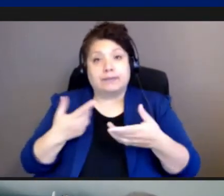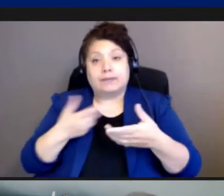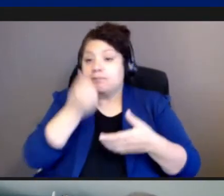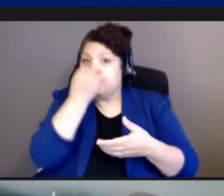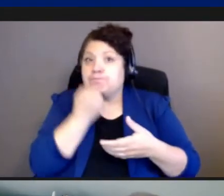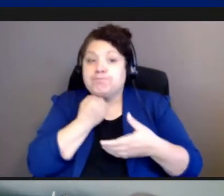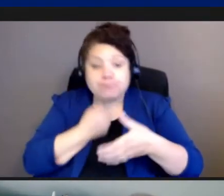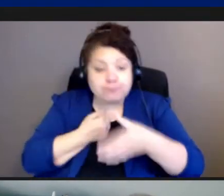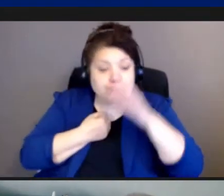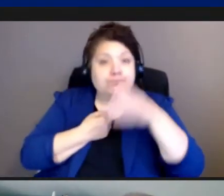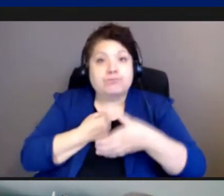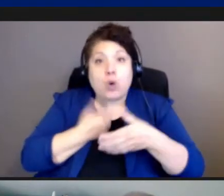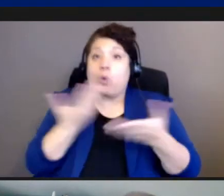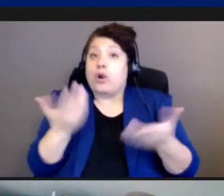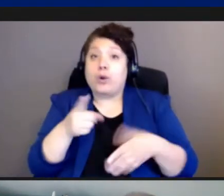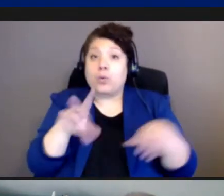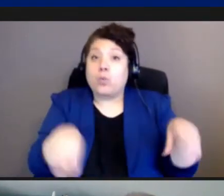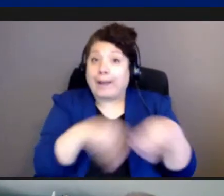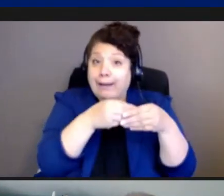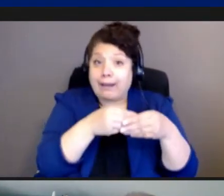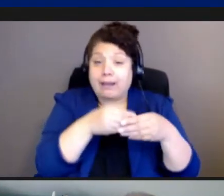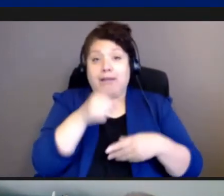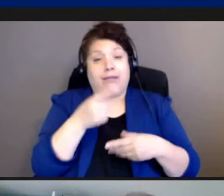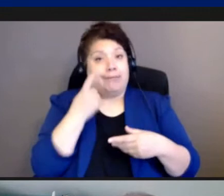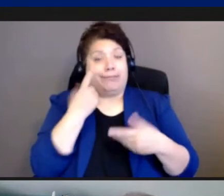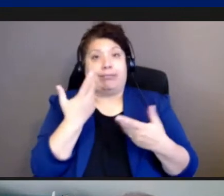a wedding, as we saw, or a banquet hall,